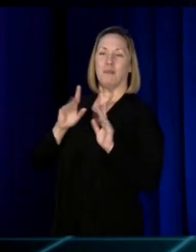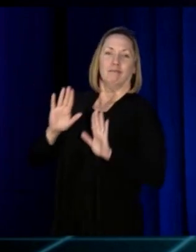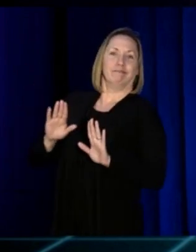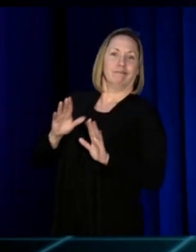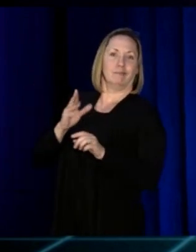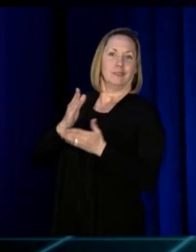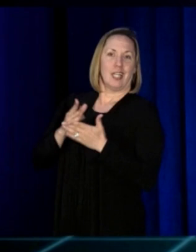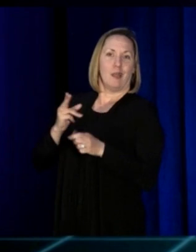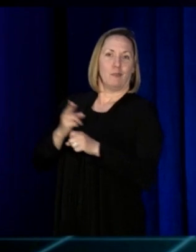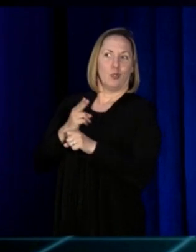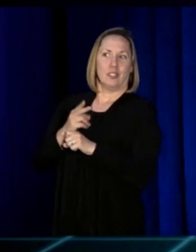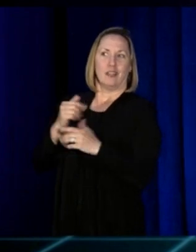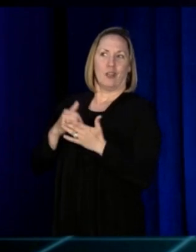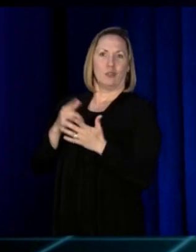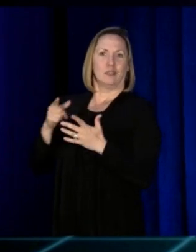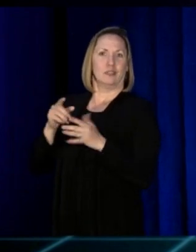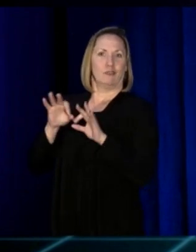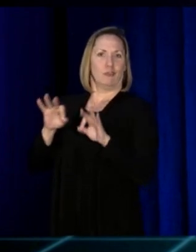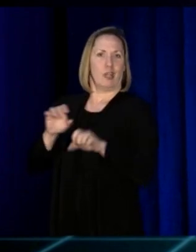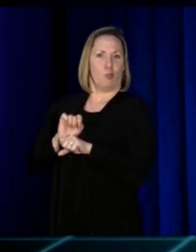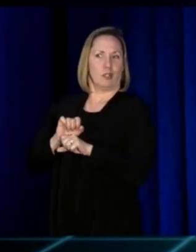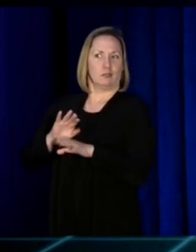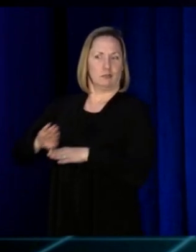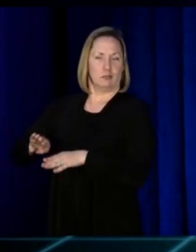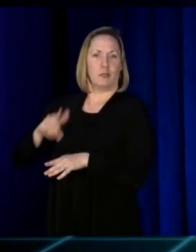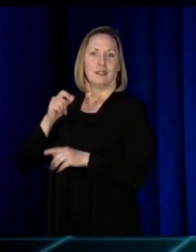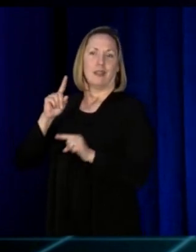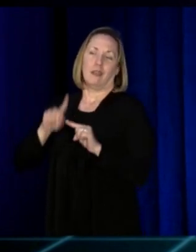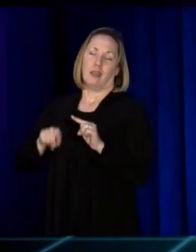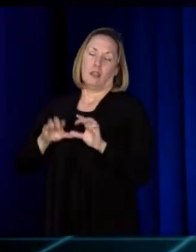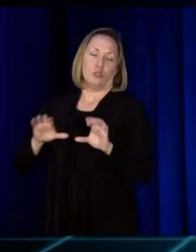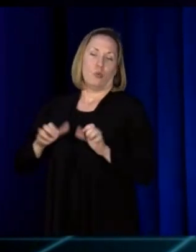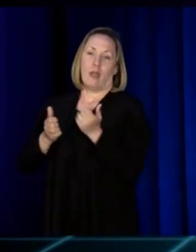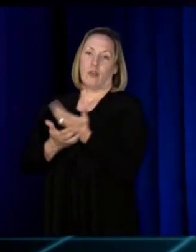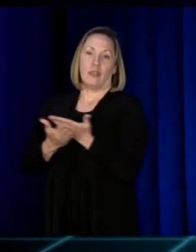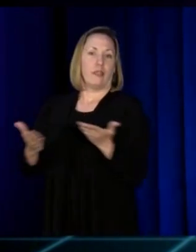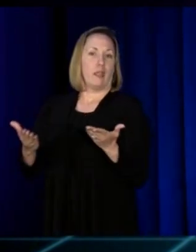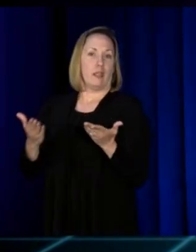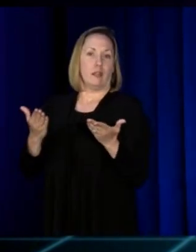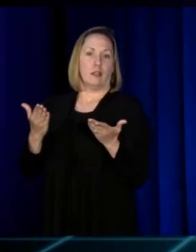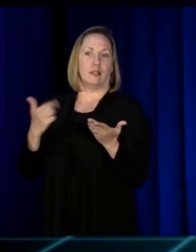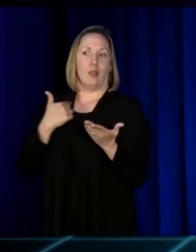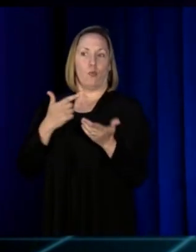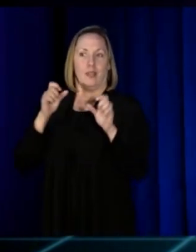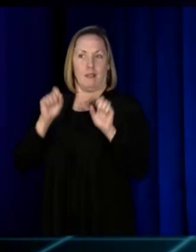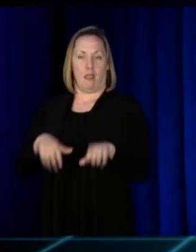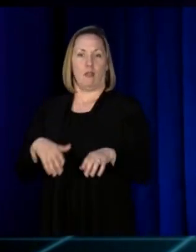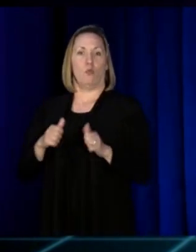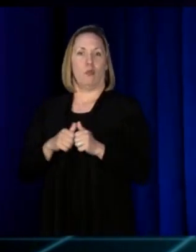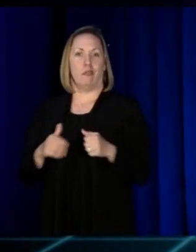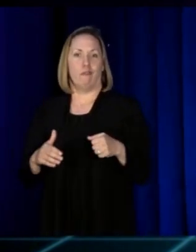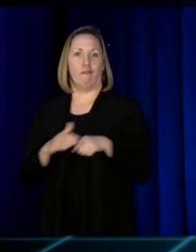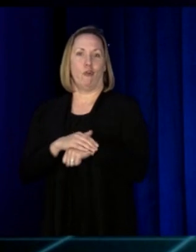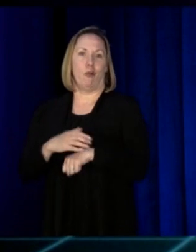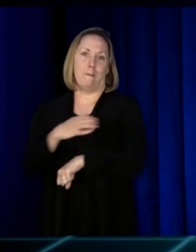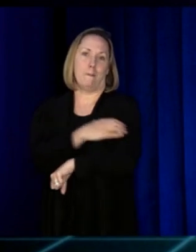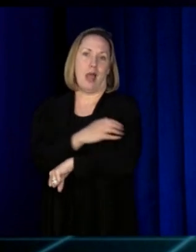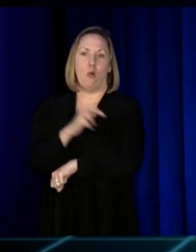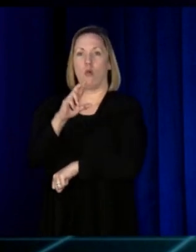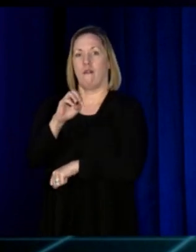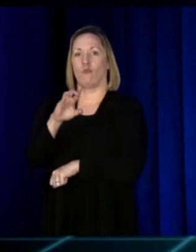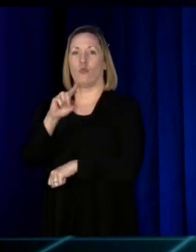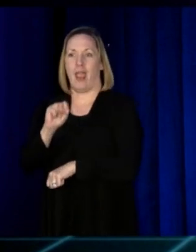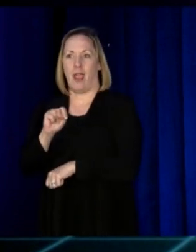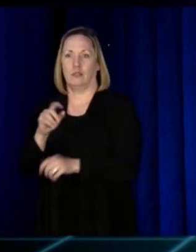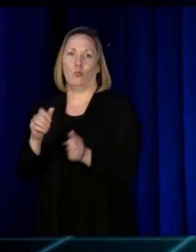these more opinionated server-side frameworks is that they can't do everything that we can do with like the full power of React on the client, right?